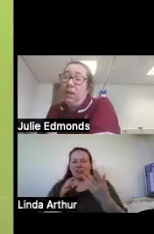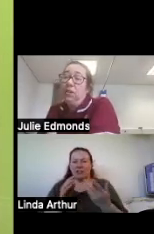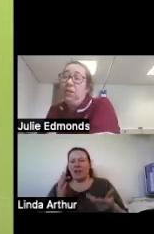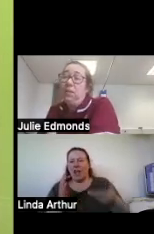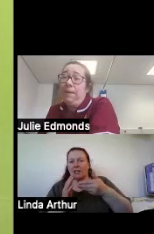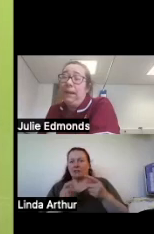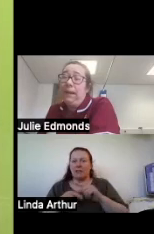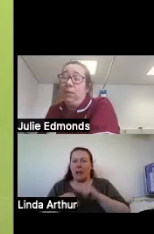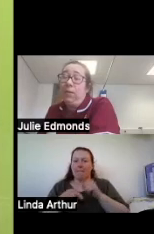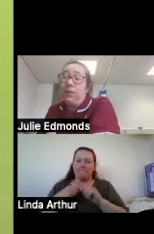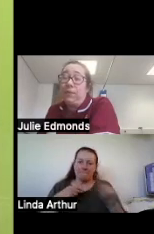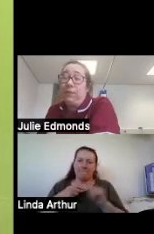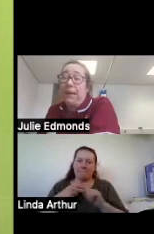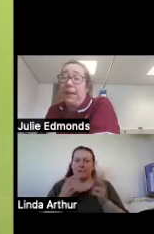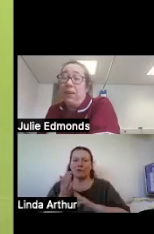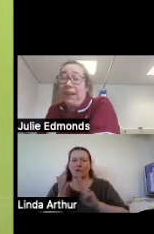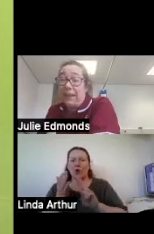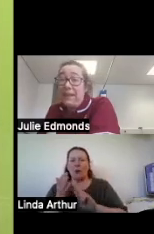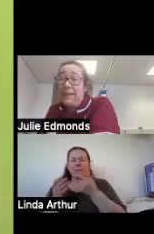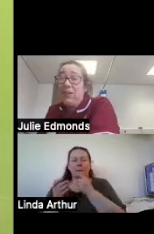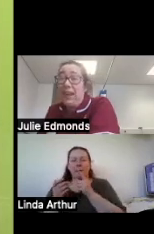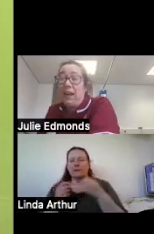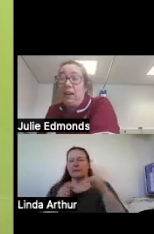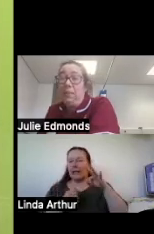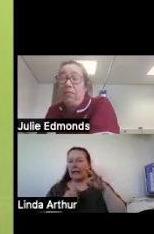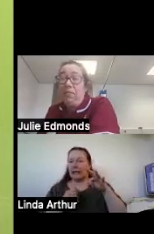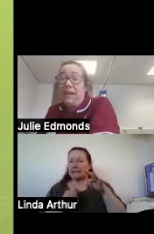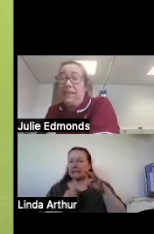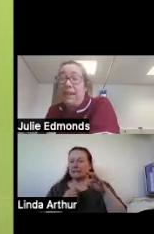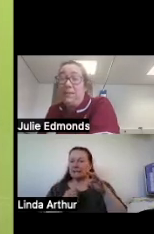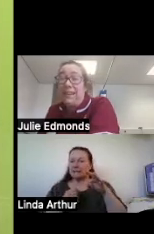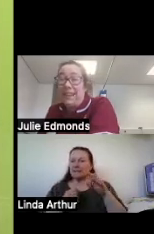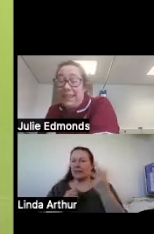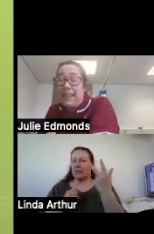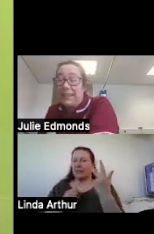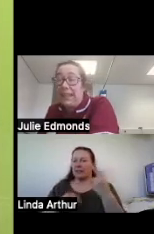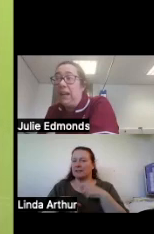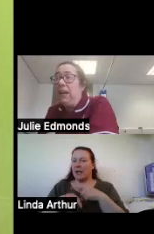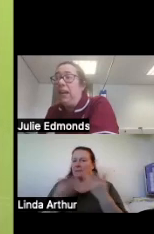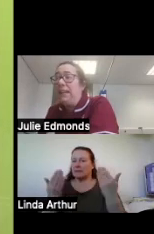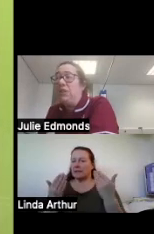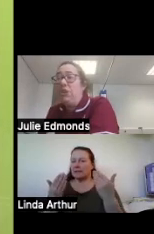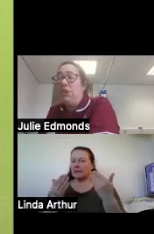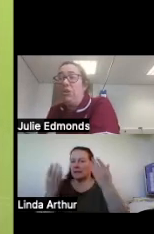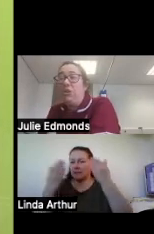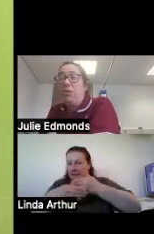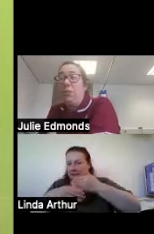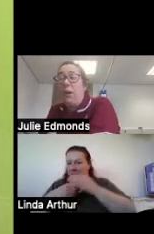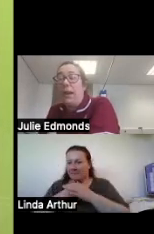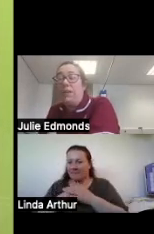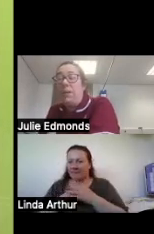night. So it's perfectly normal for somebody in their 80s to get up 3 times a night, actually. And that's due to